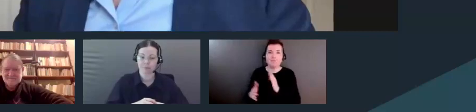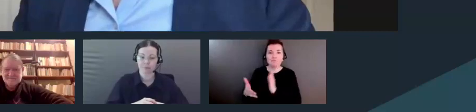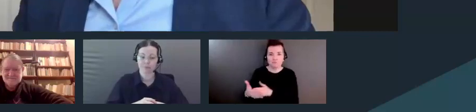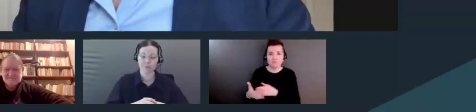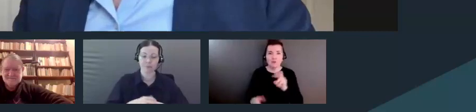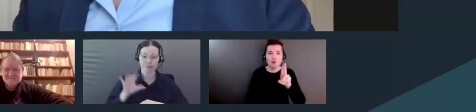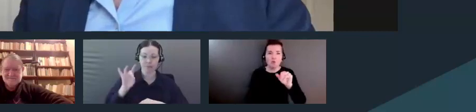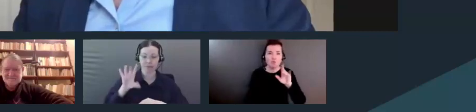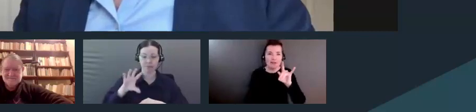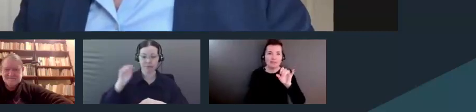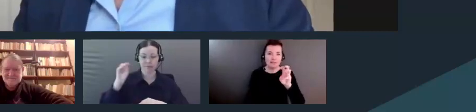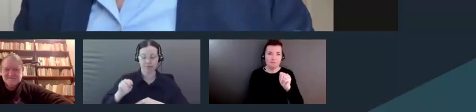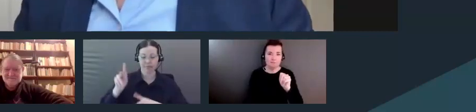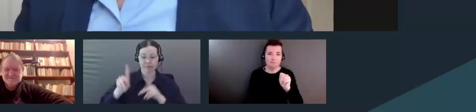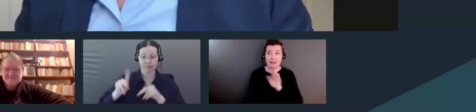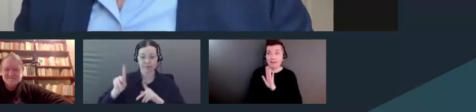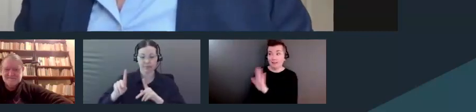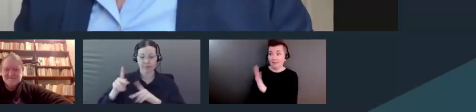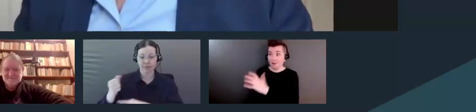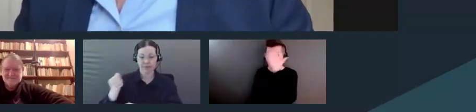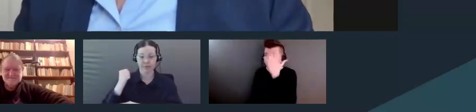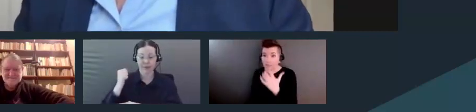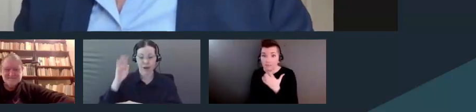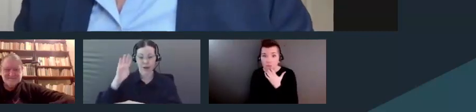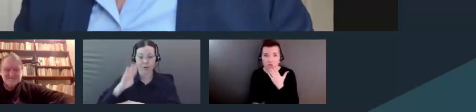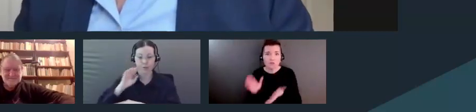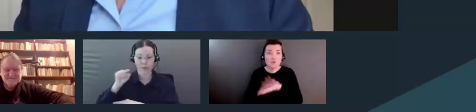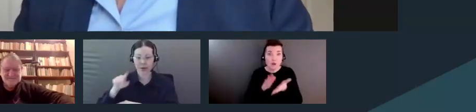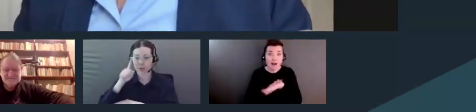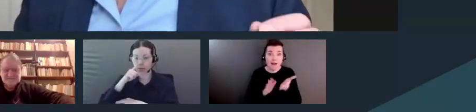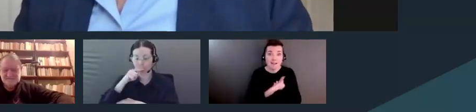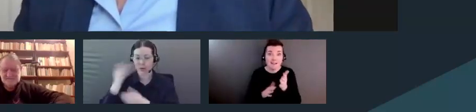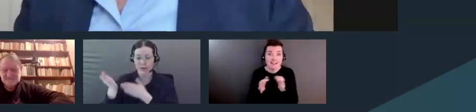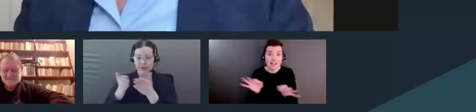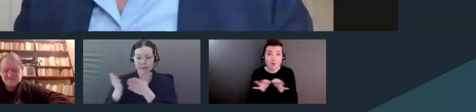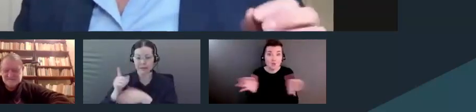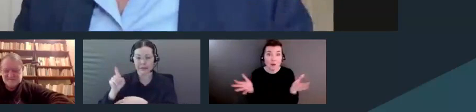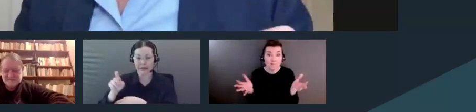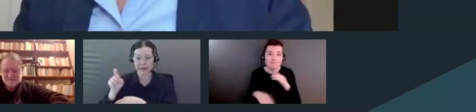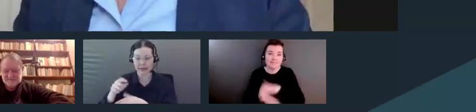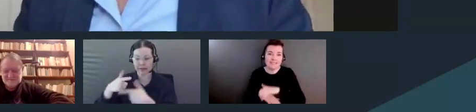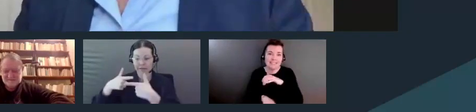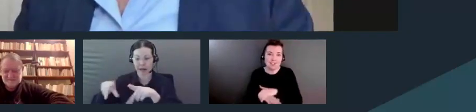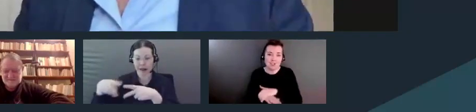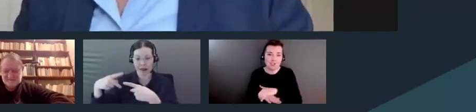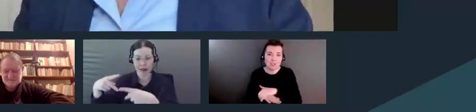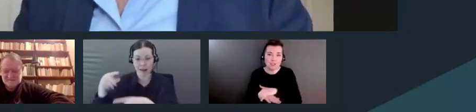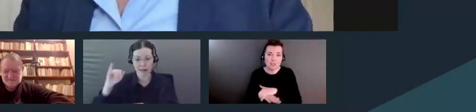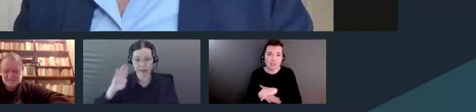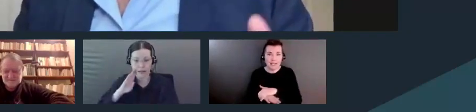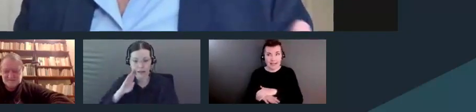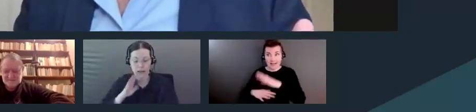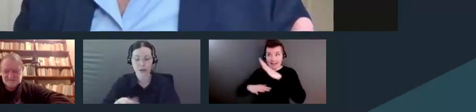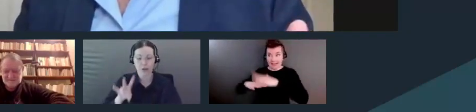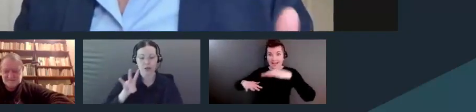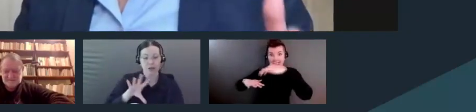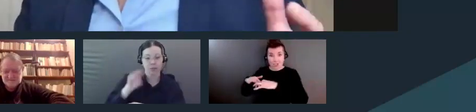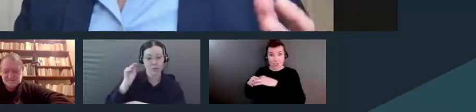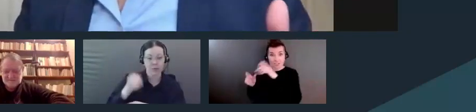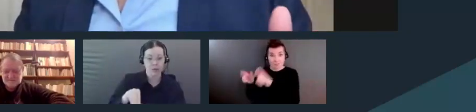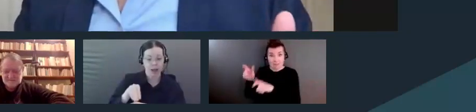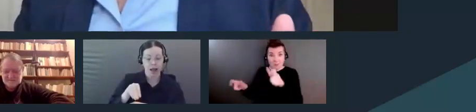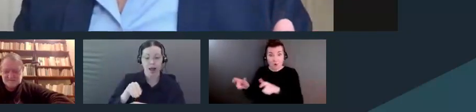The hospitals and all the medical clinics run in English. Inuktitut speakers have died in the medical system